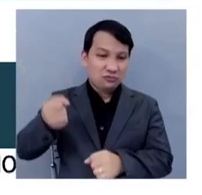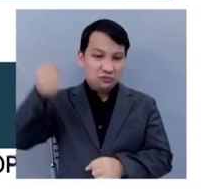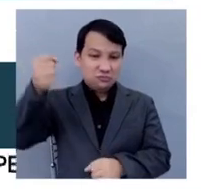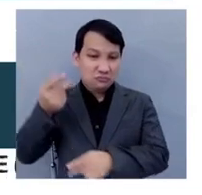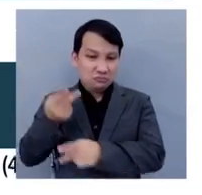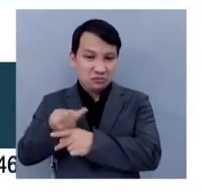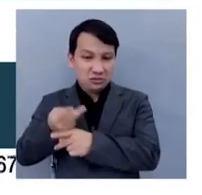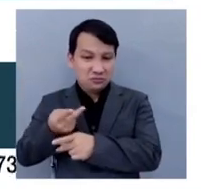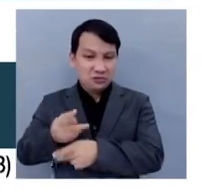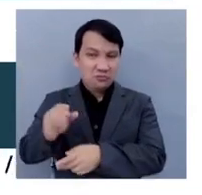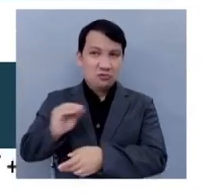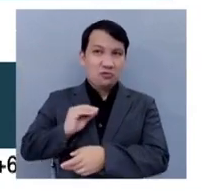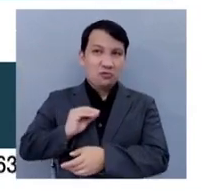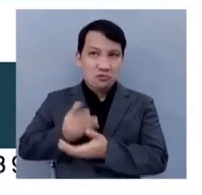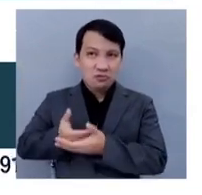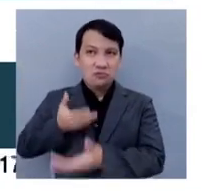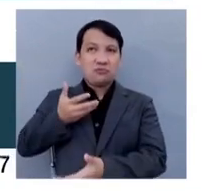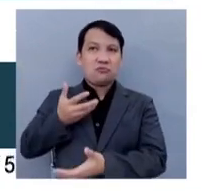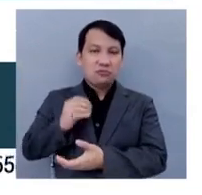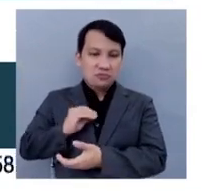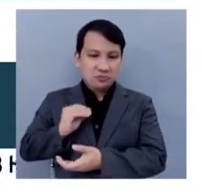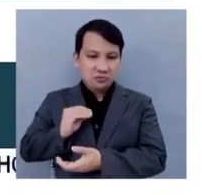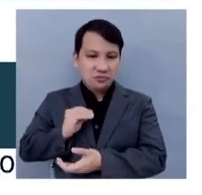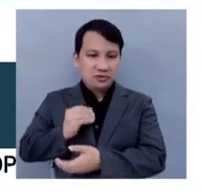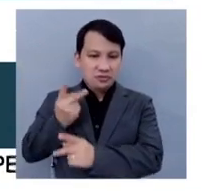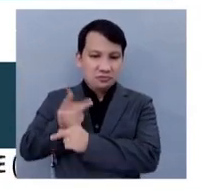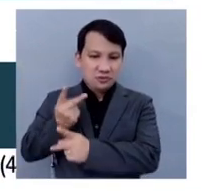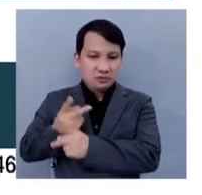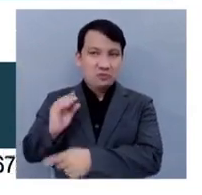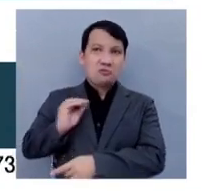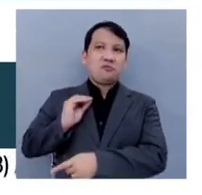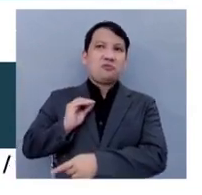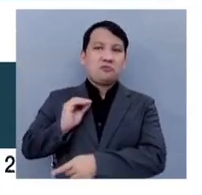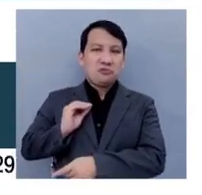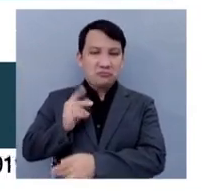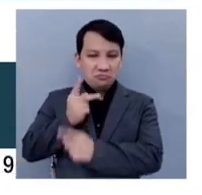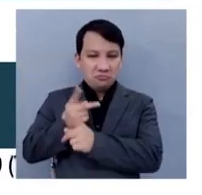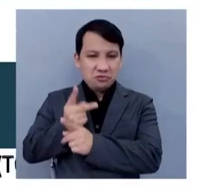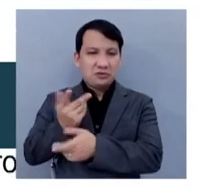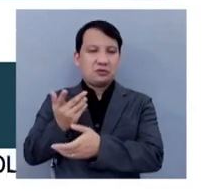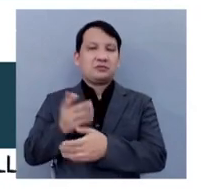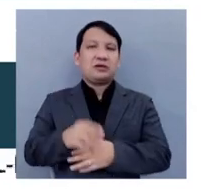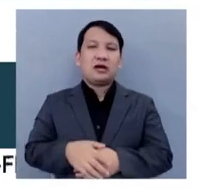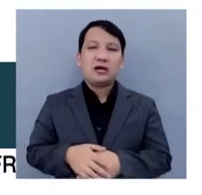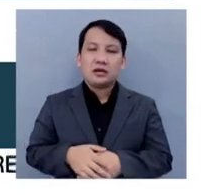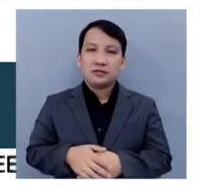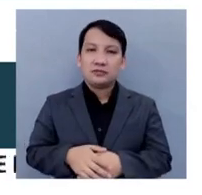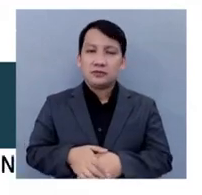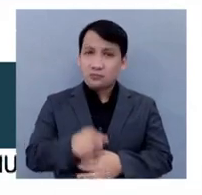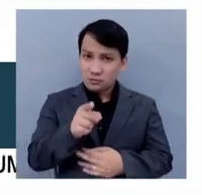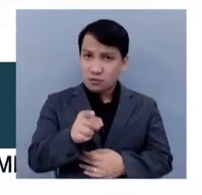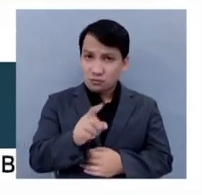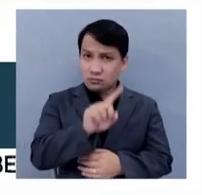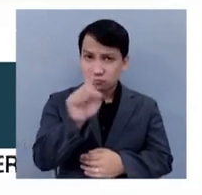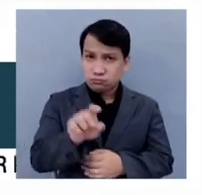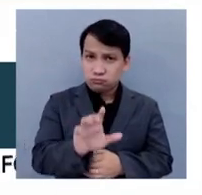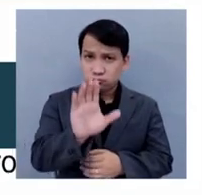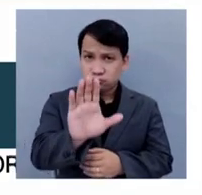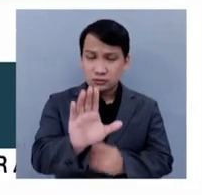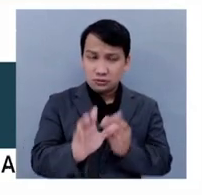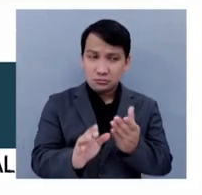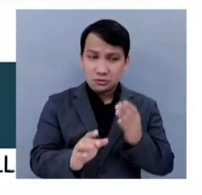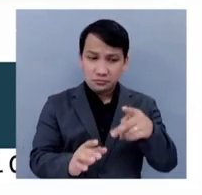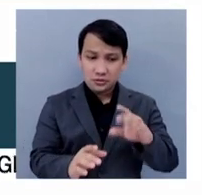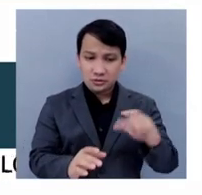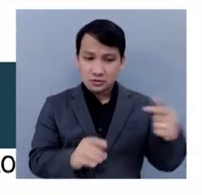wealth and even try to get back ill-gotten wealth that is being kept for them by their cronies. So when you hear the current